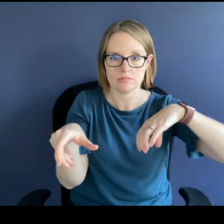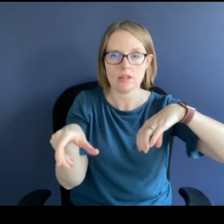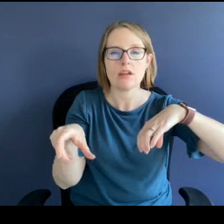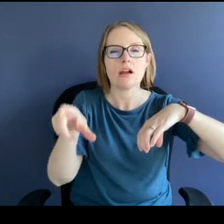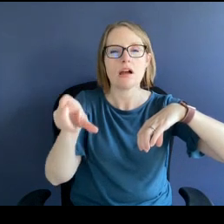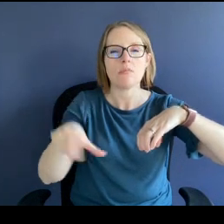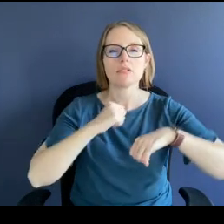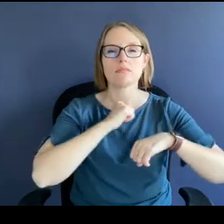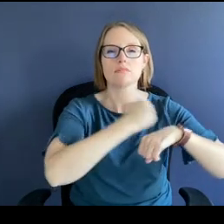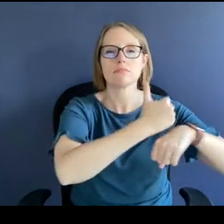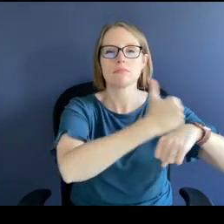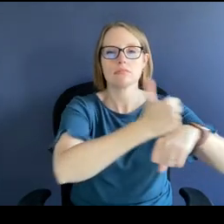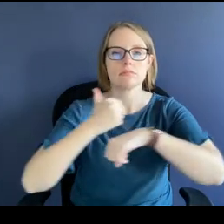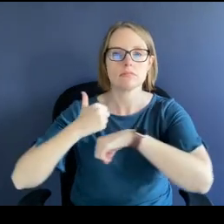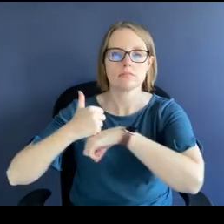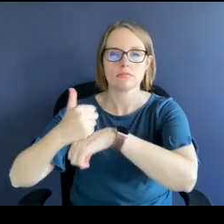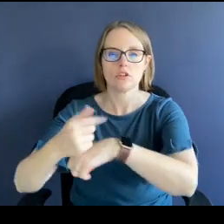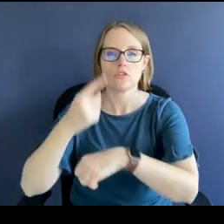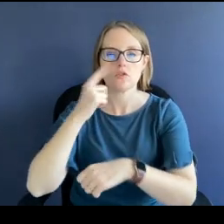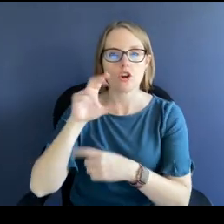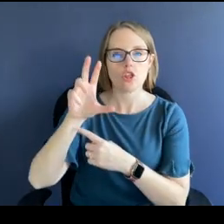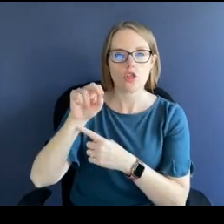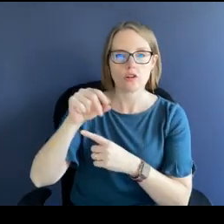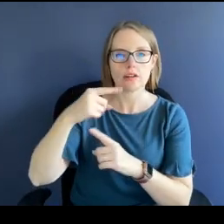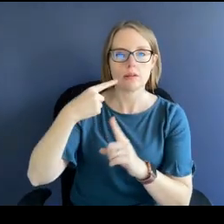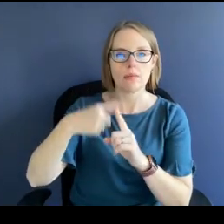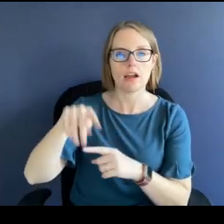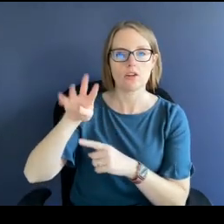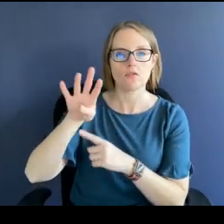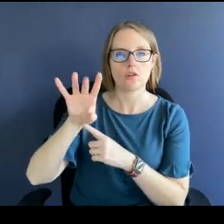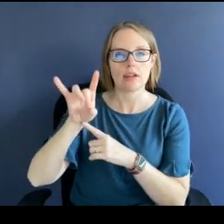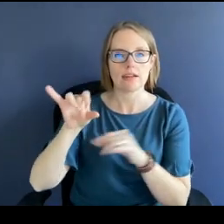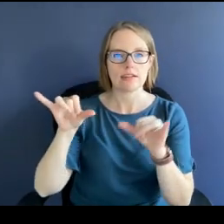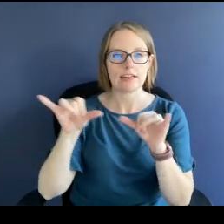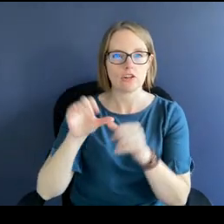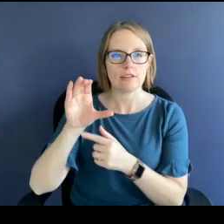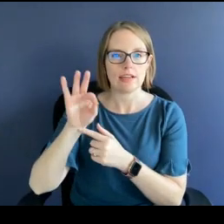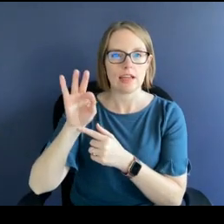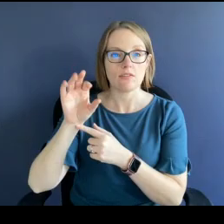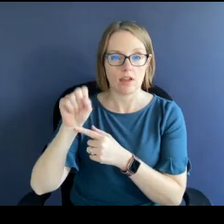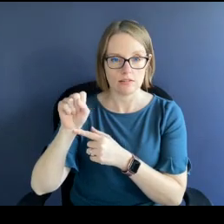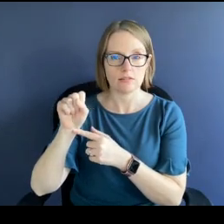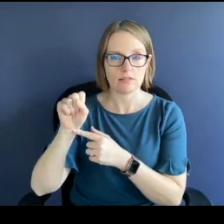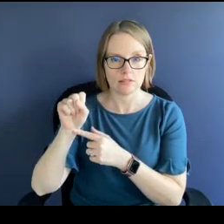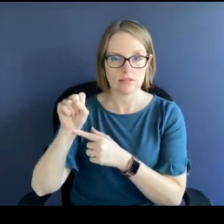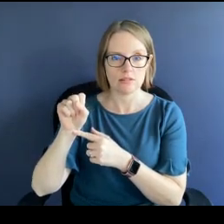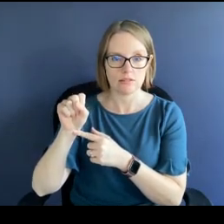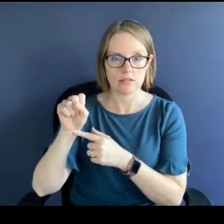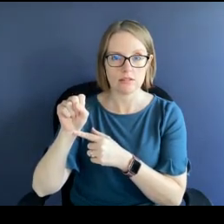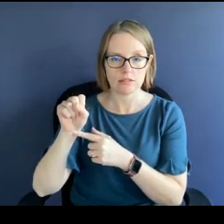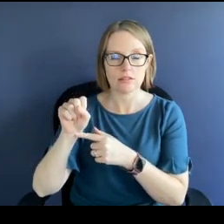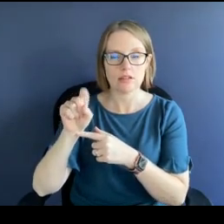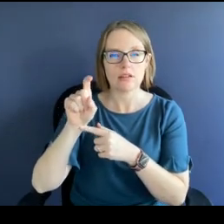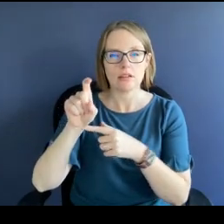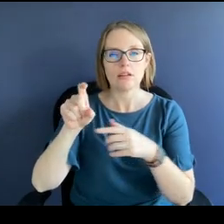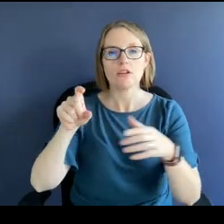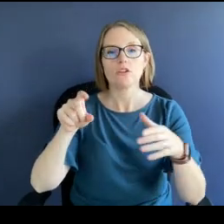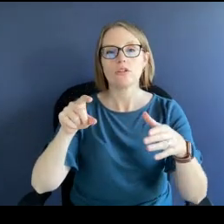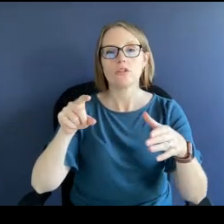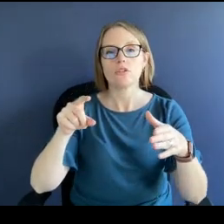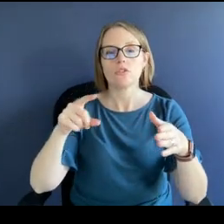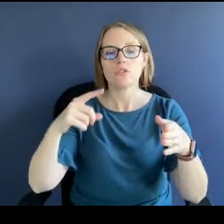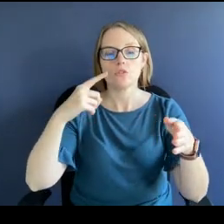48-inch CFS for a parallel approach centered on the sink,